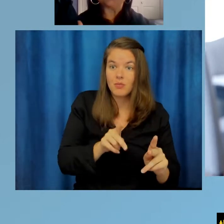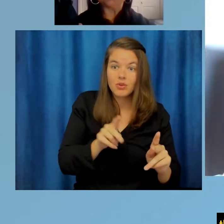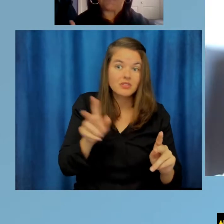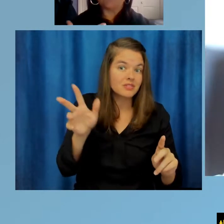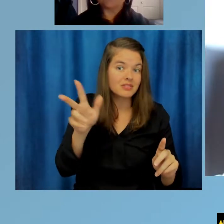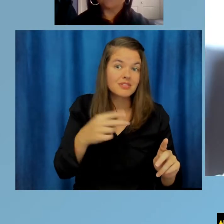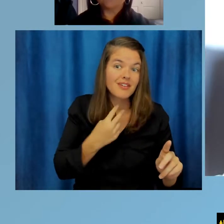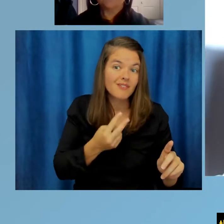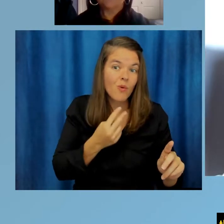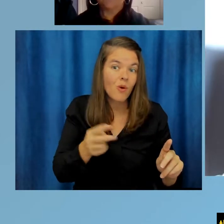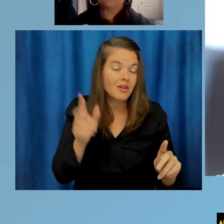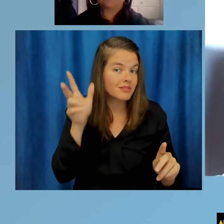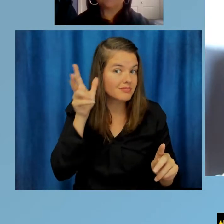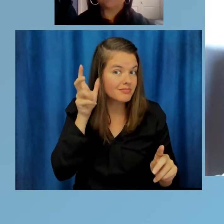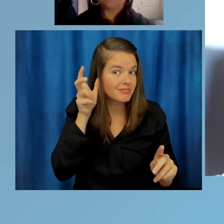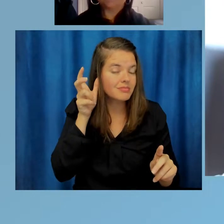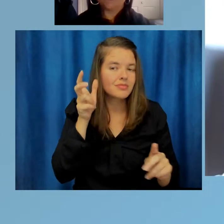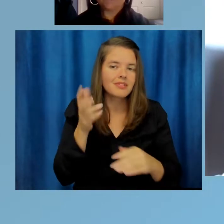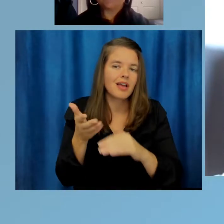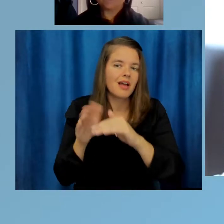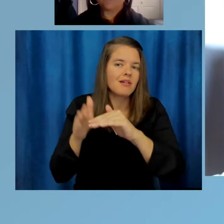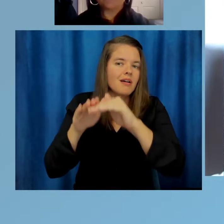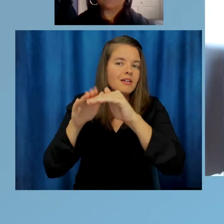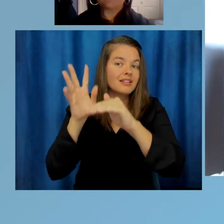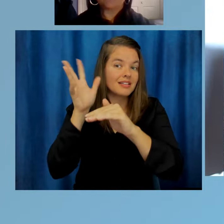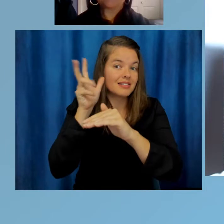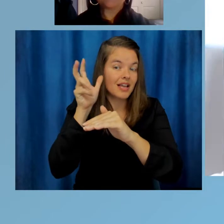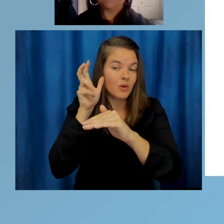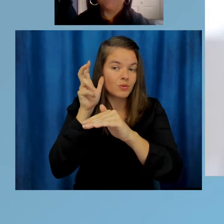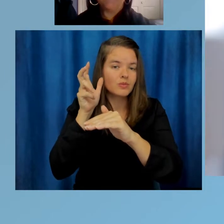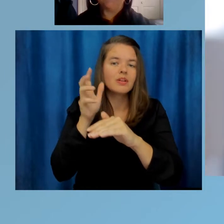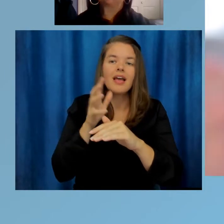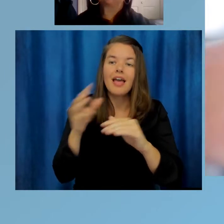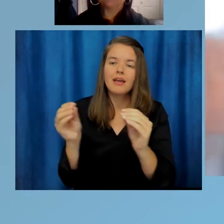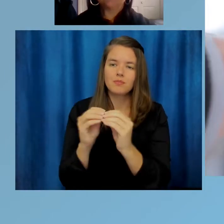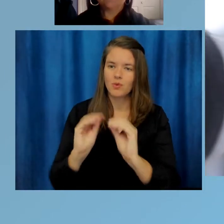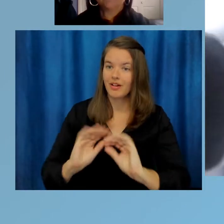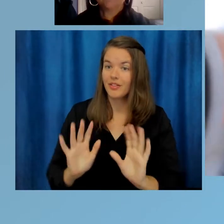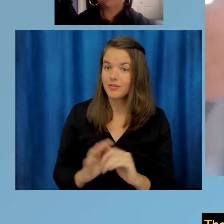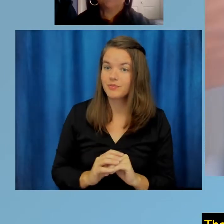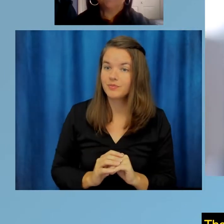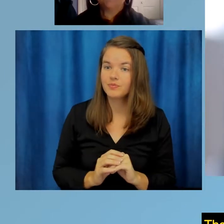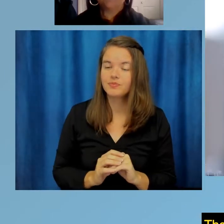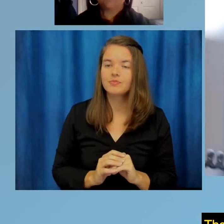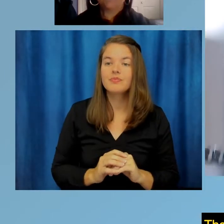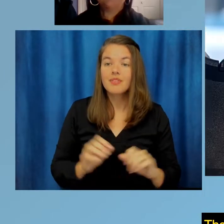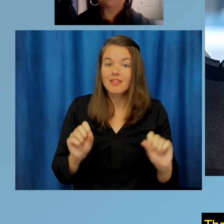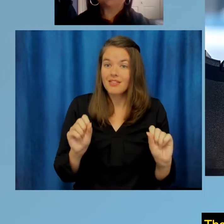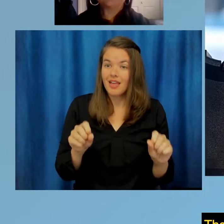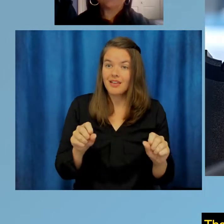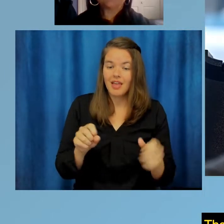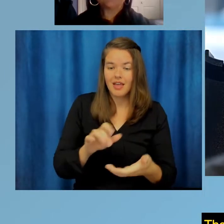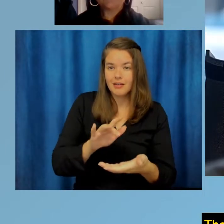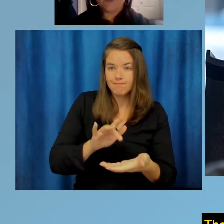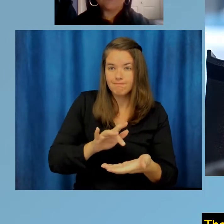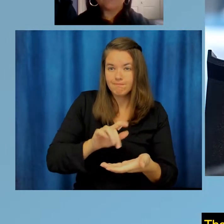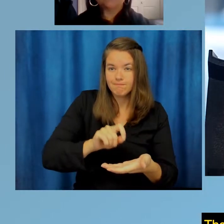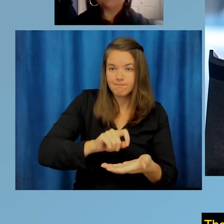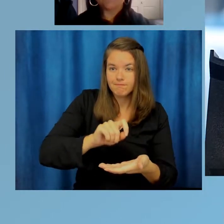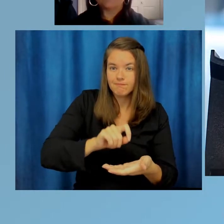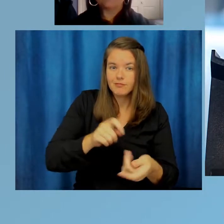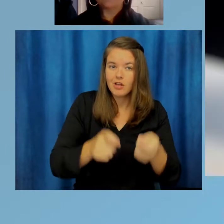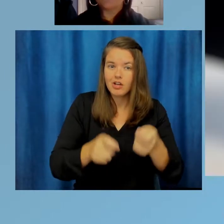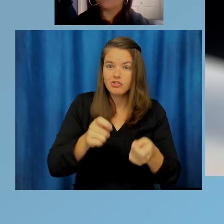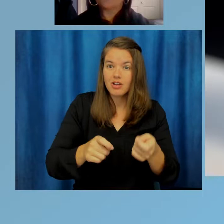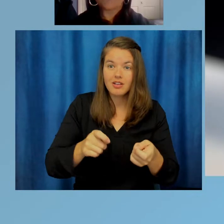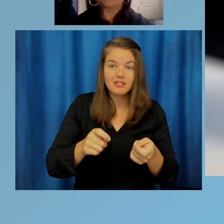person's voice louder, that is talking to the hard of hearing person, and clearer. They are able to adjust for